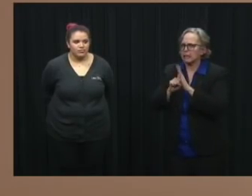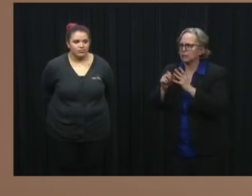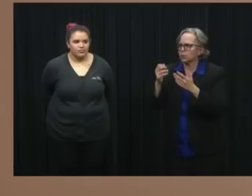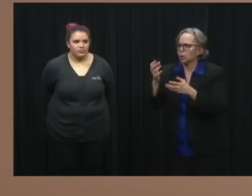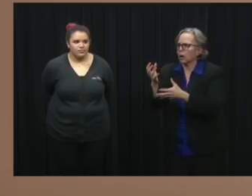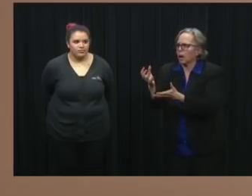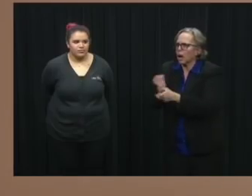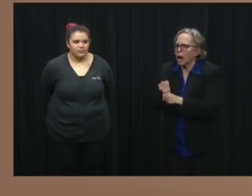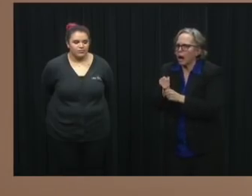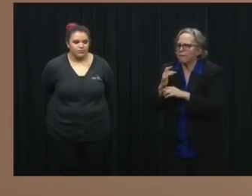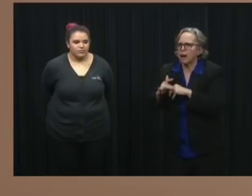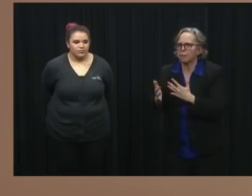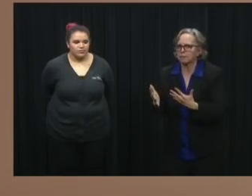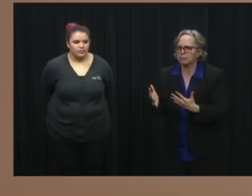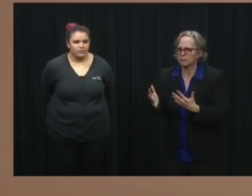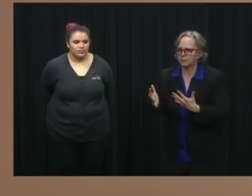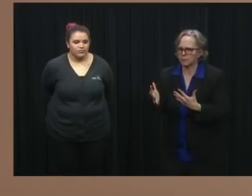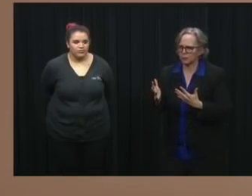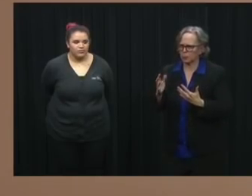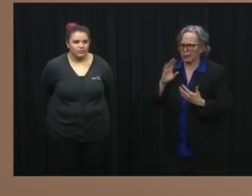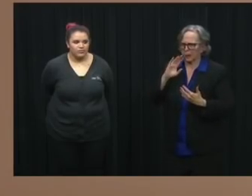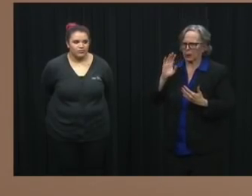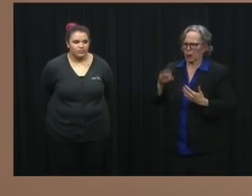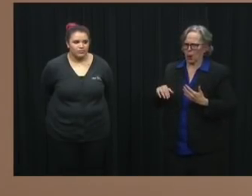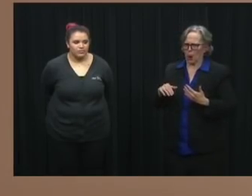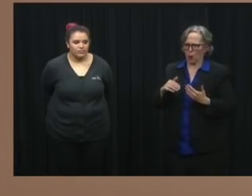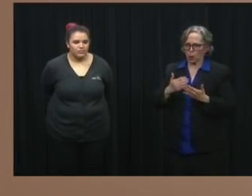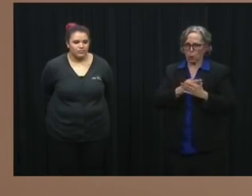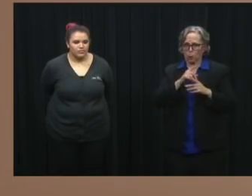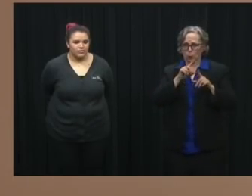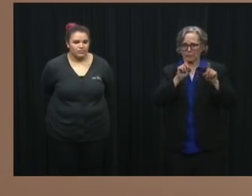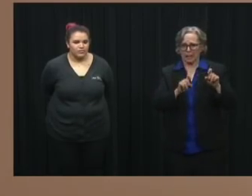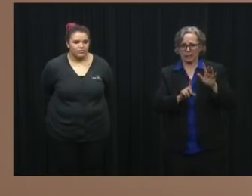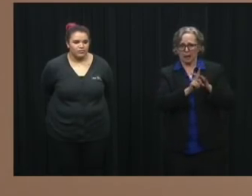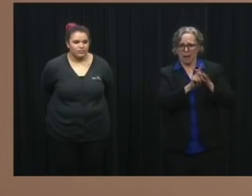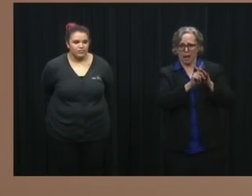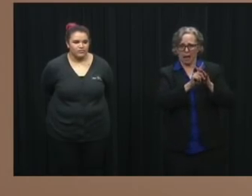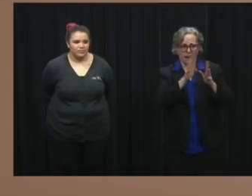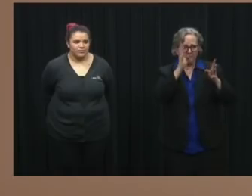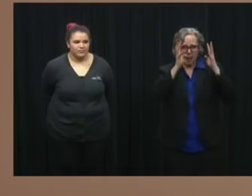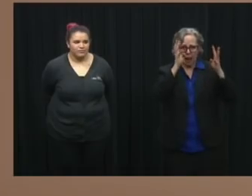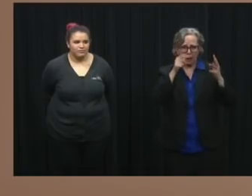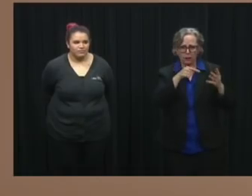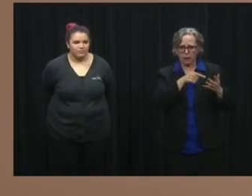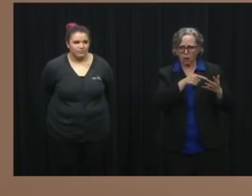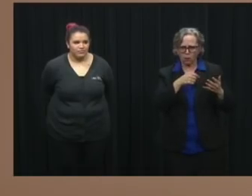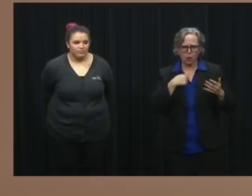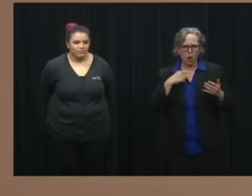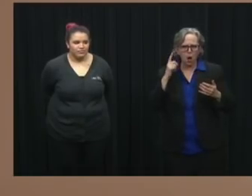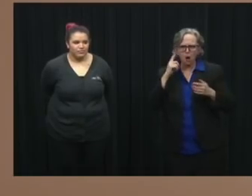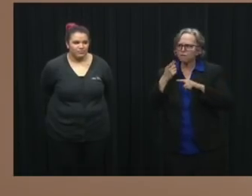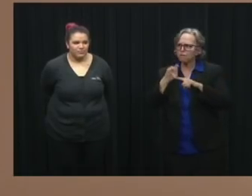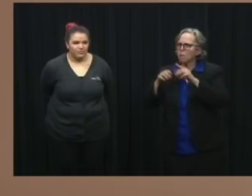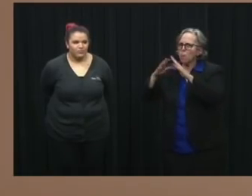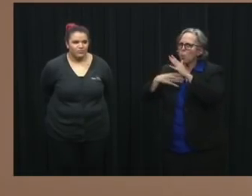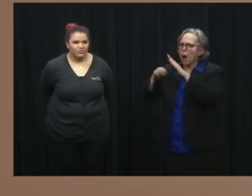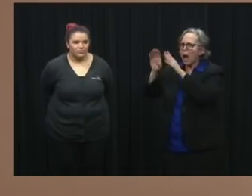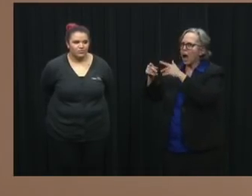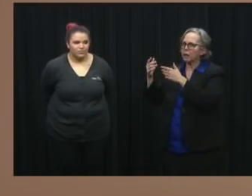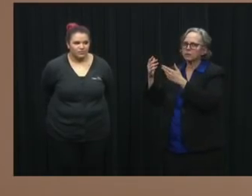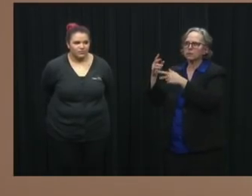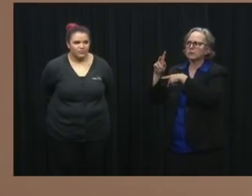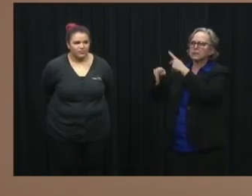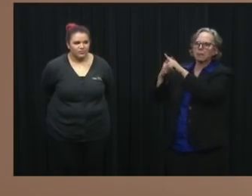know there are a shortage of some of those and new test techniques being invented. As you hear from the White House, there are a lot of new types of testing coming